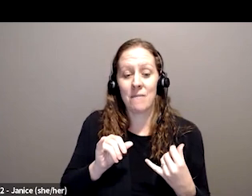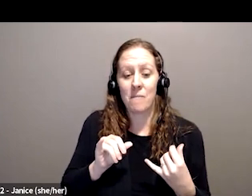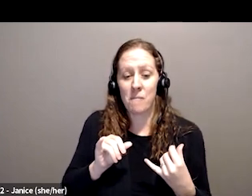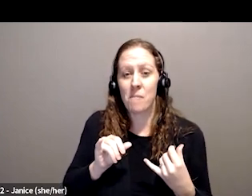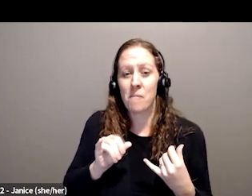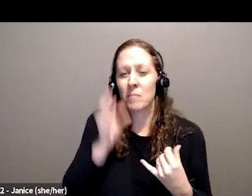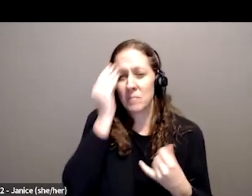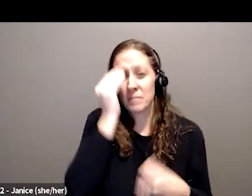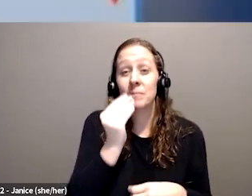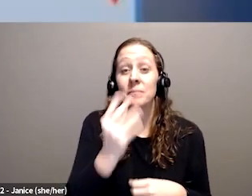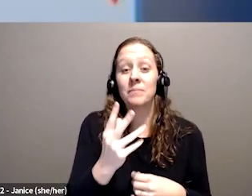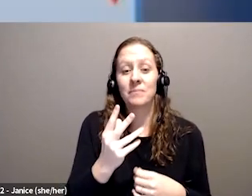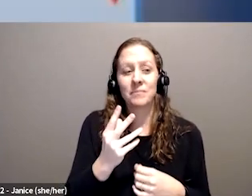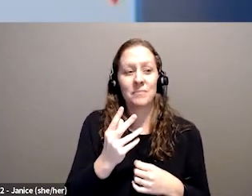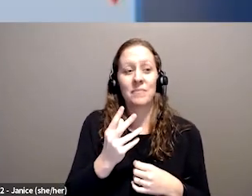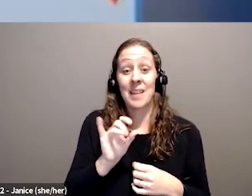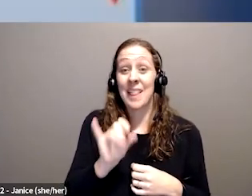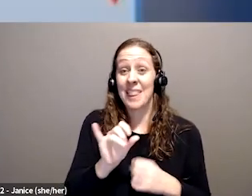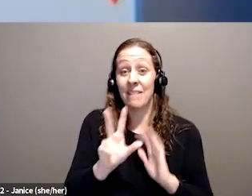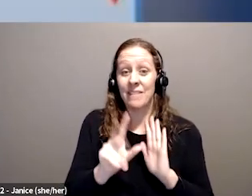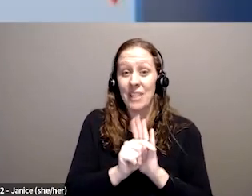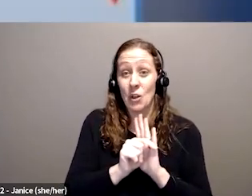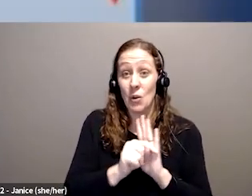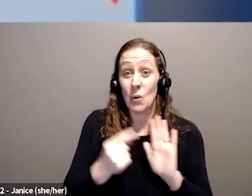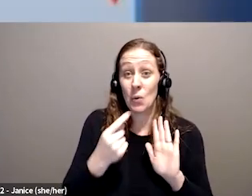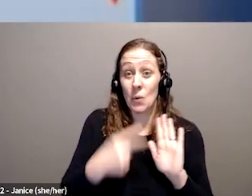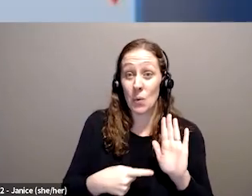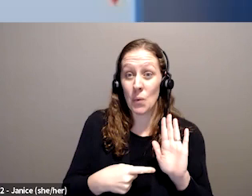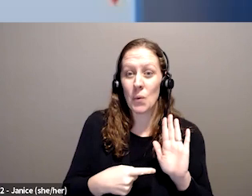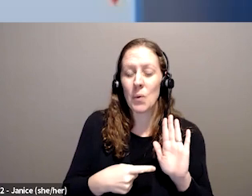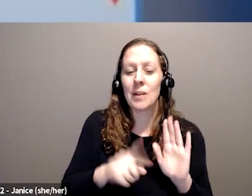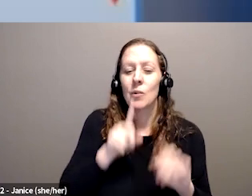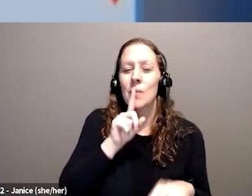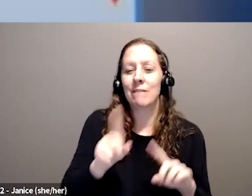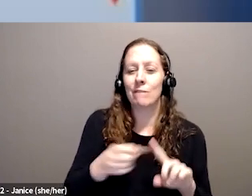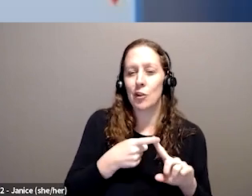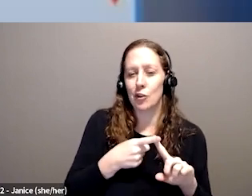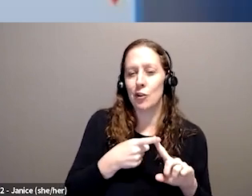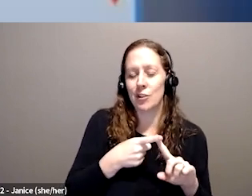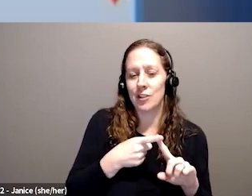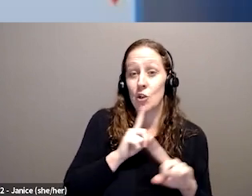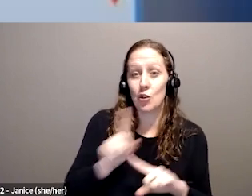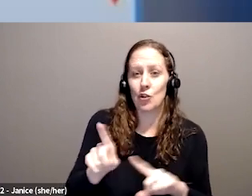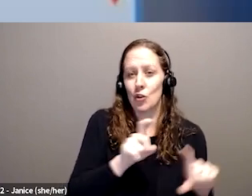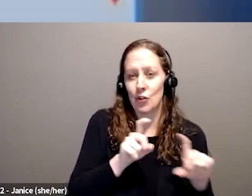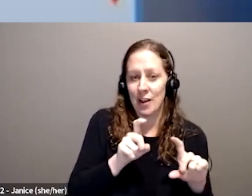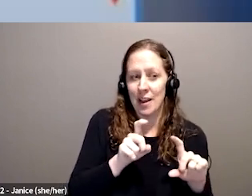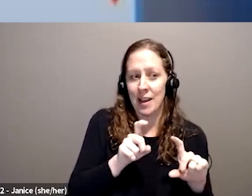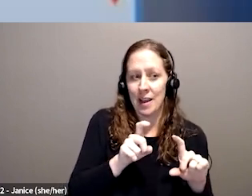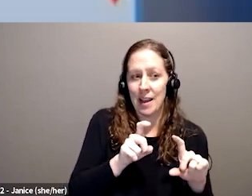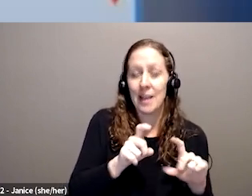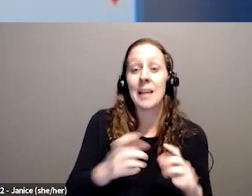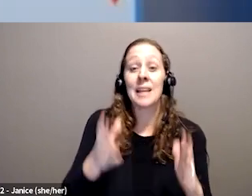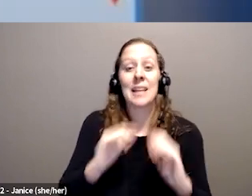just to note, all the findings that were presented in that video emerged from the first round of the Delphi survey. So now we're going to take you to the next